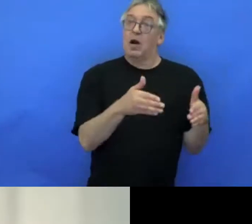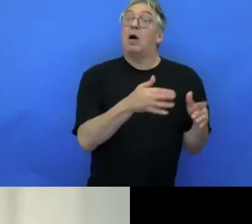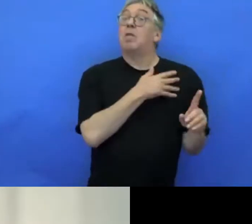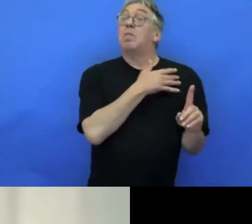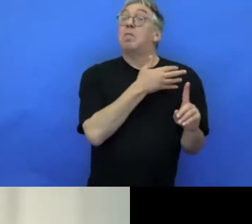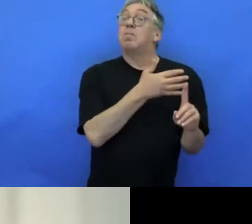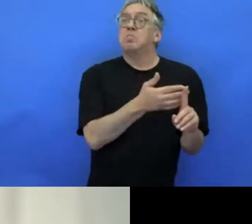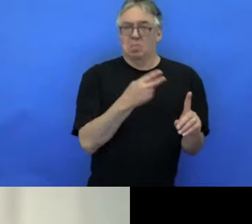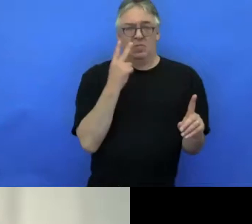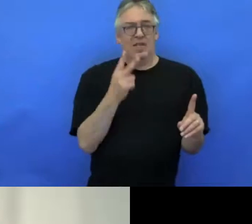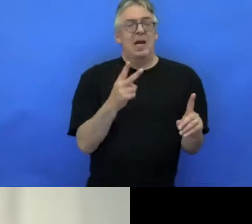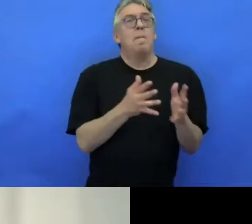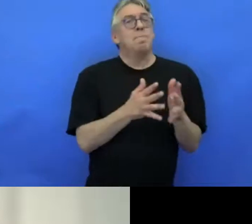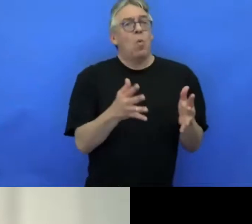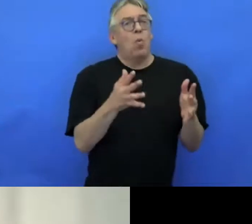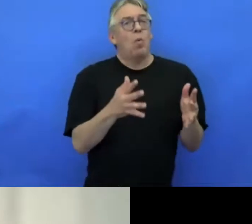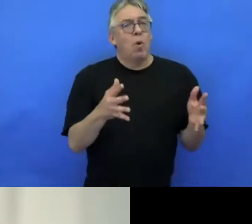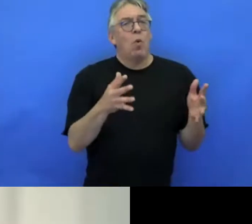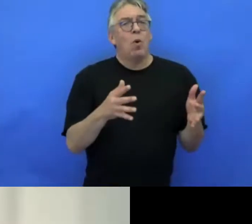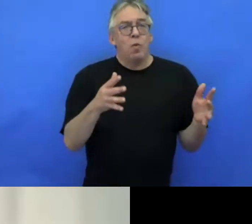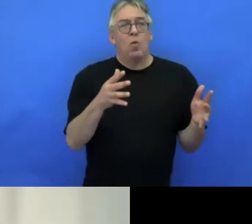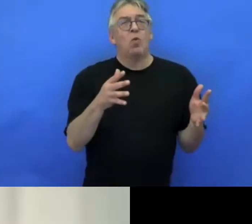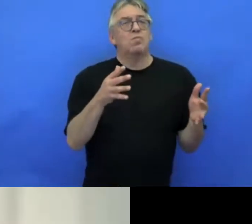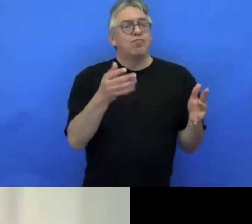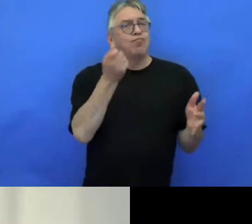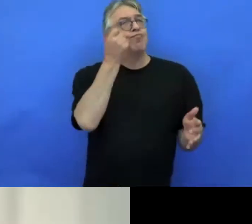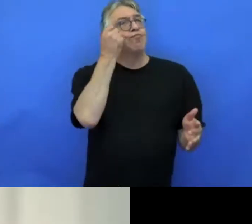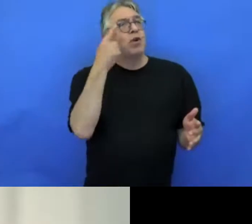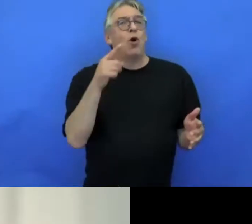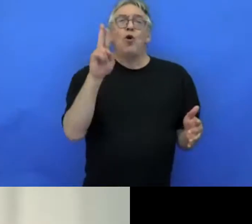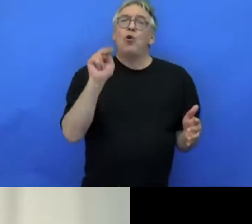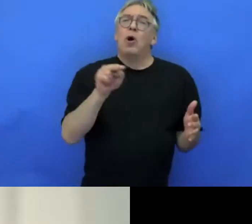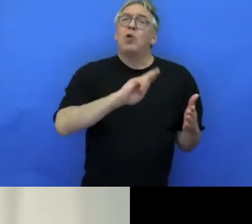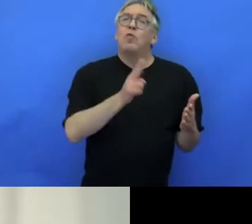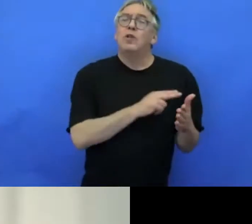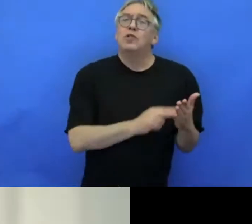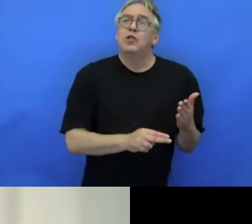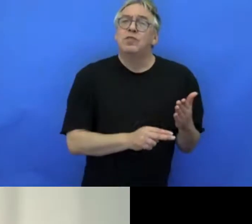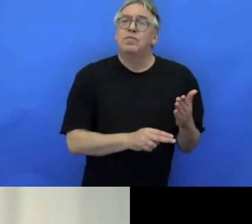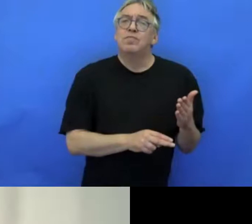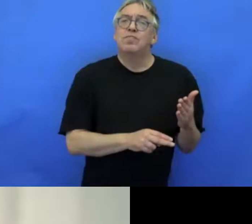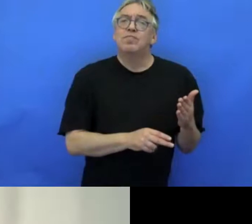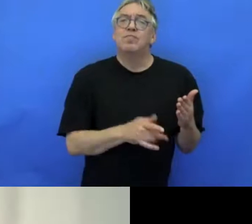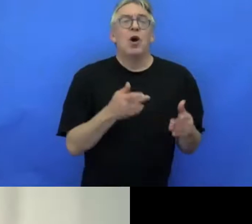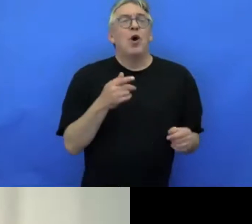understanding of the convention is from thinking about persons with disabilities as simply being complainants.